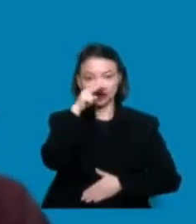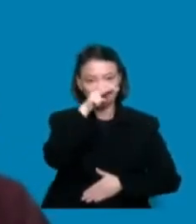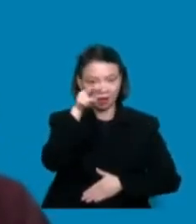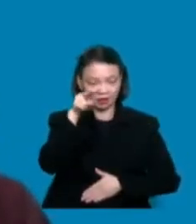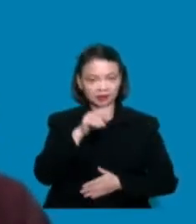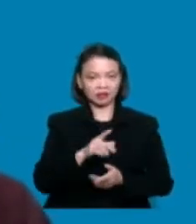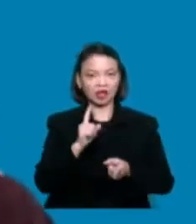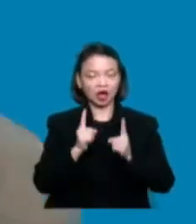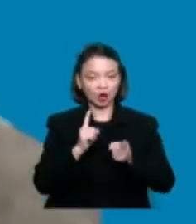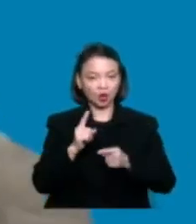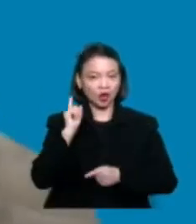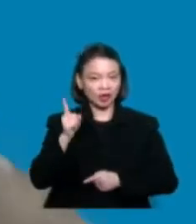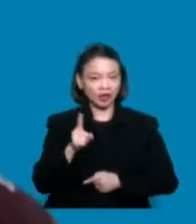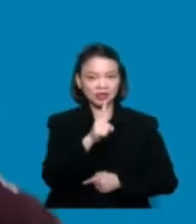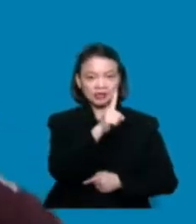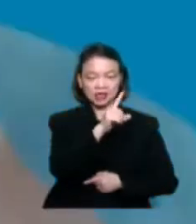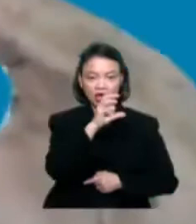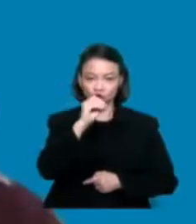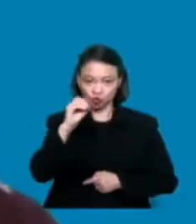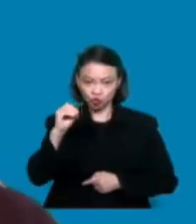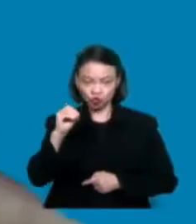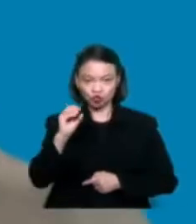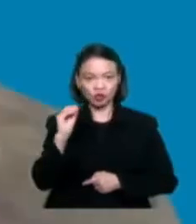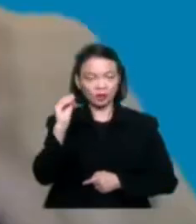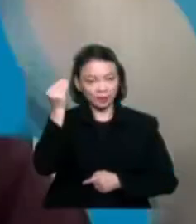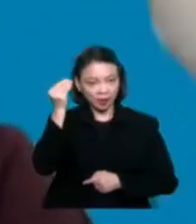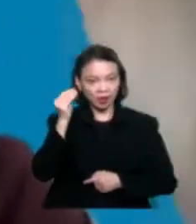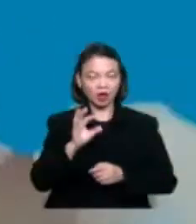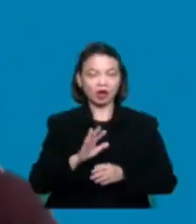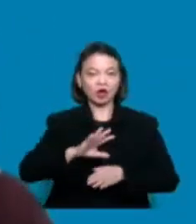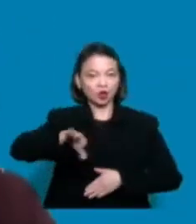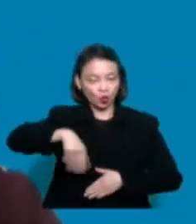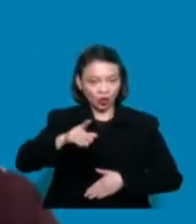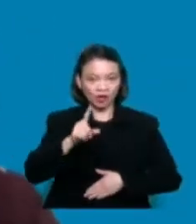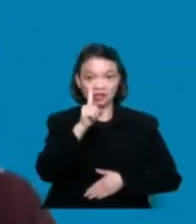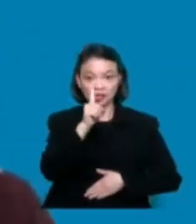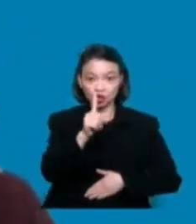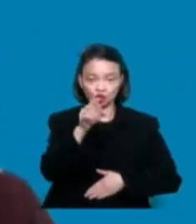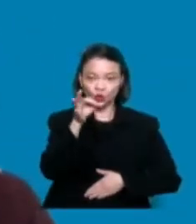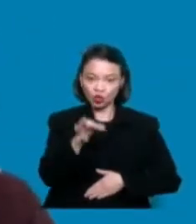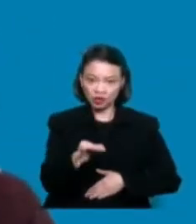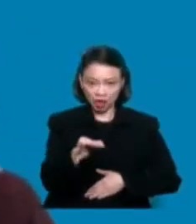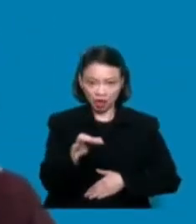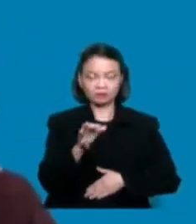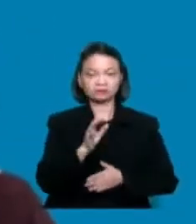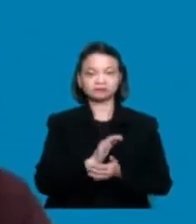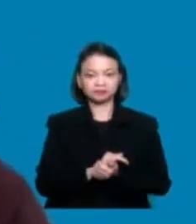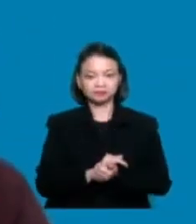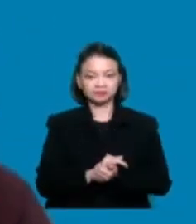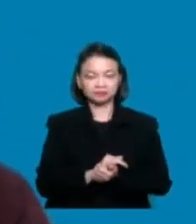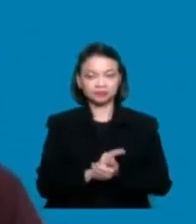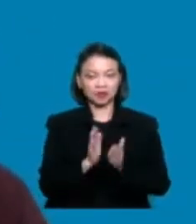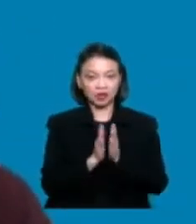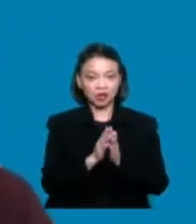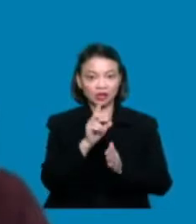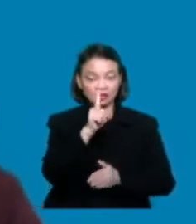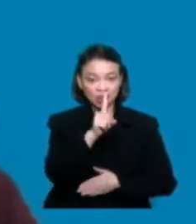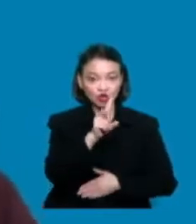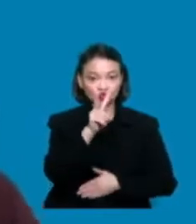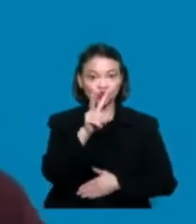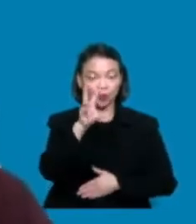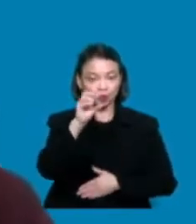households in a city, in terms of wealth, the richest 20 households always do